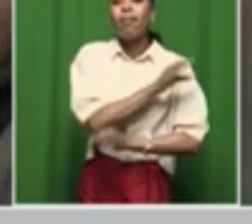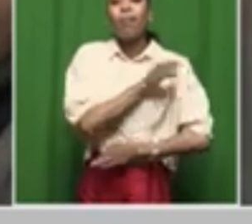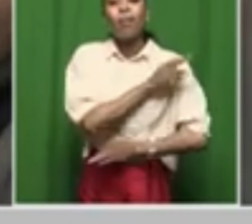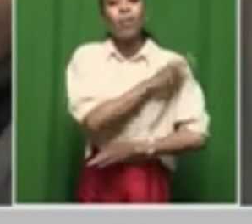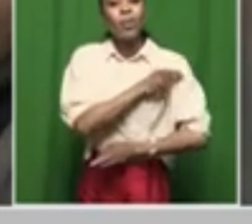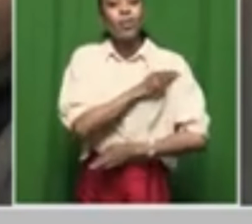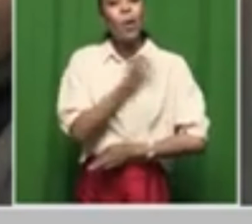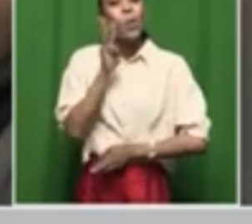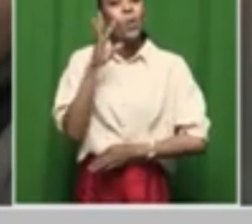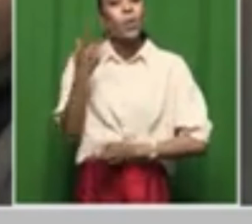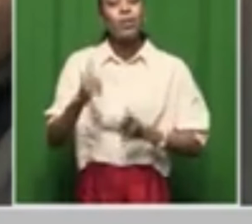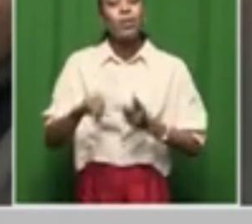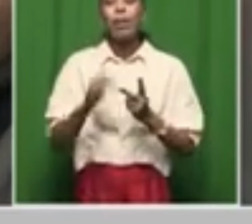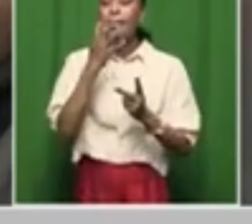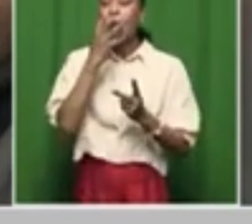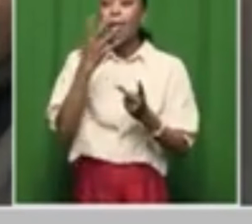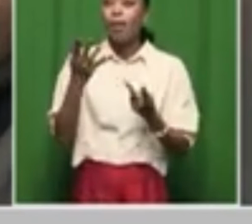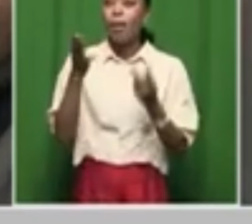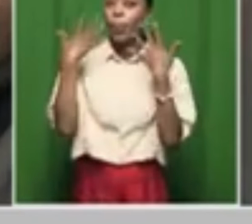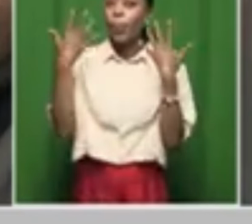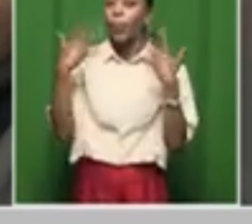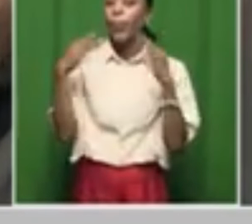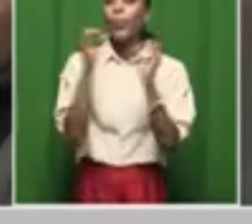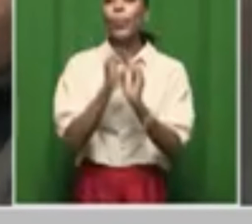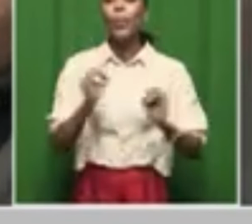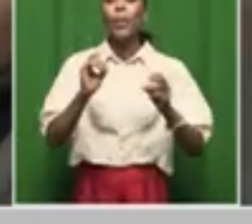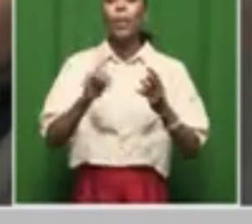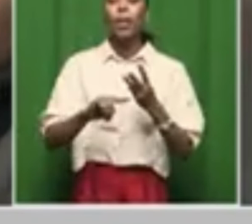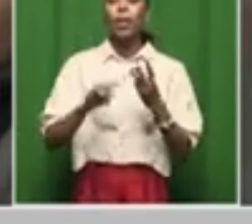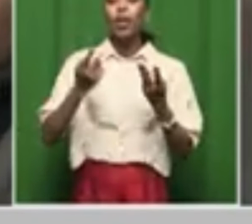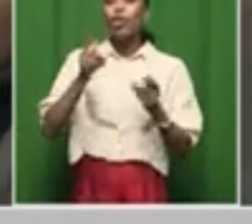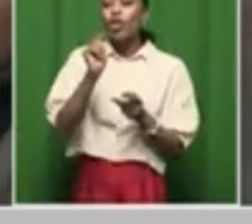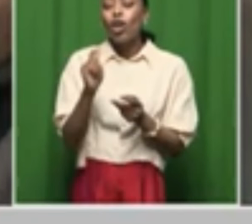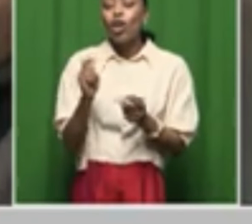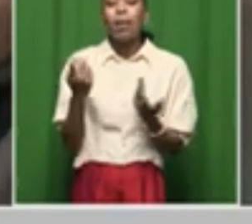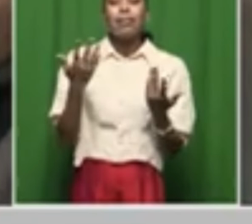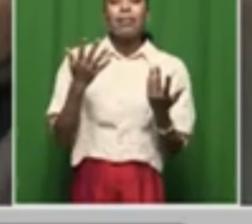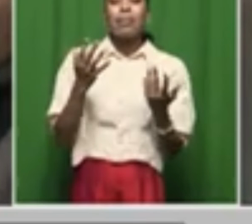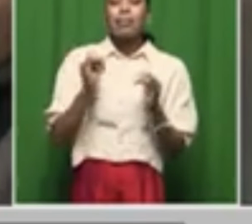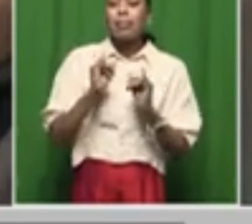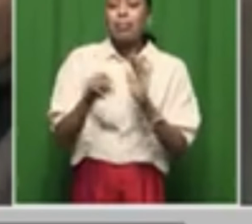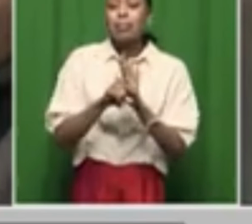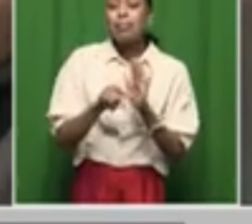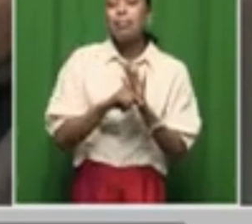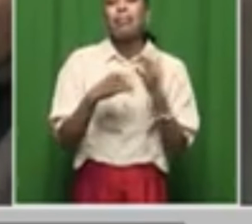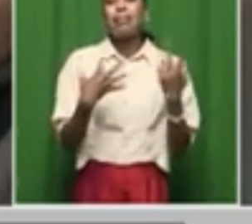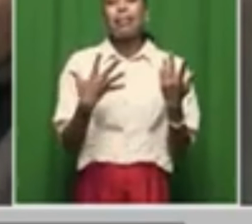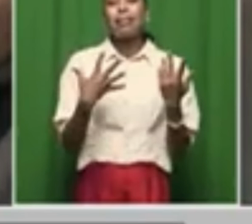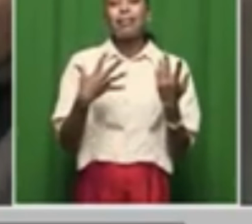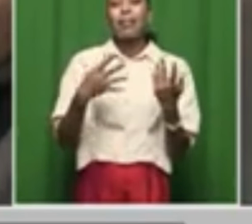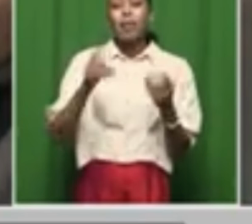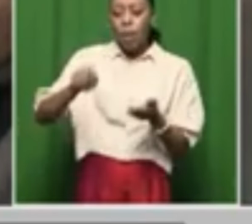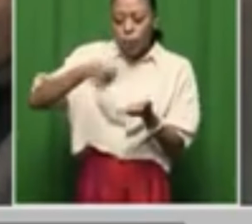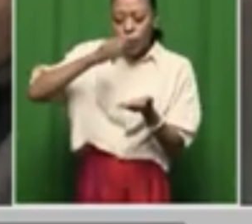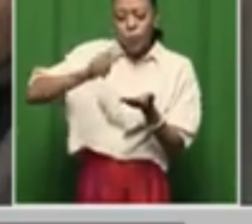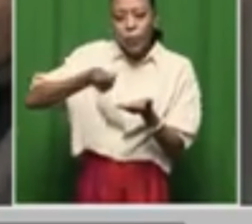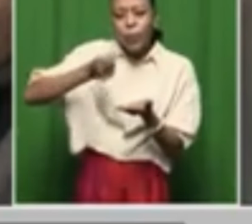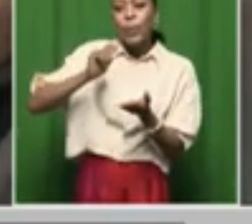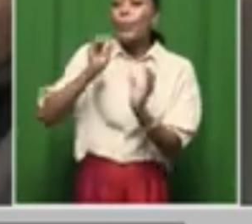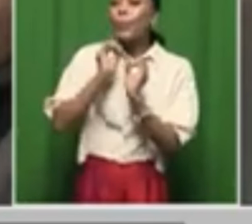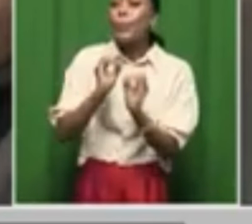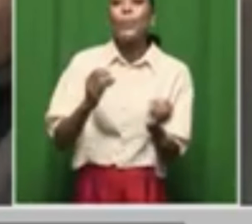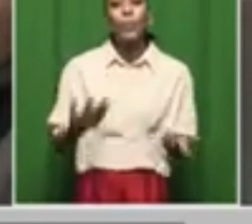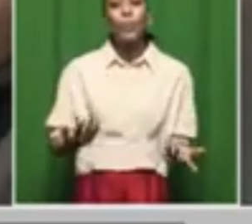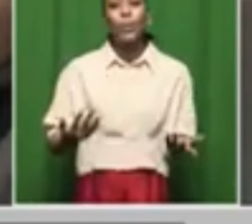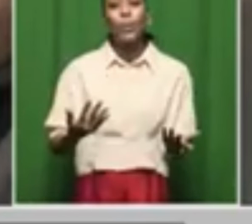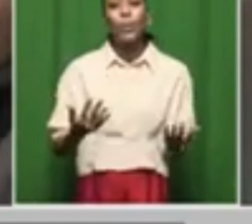no water, the air conditioning is broken, the bathrooms are in a poor state, that there are no spoons for the patients to eat,